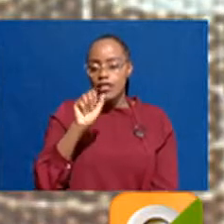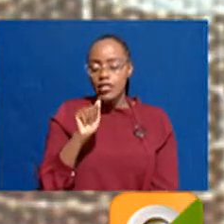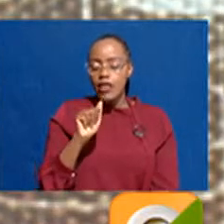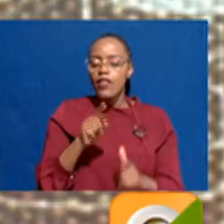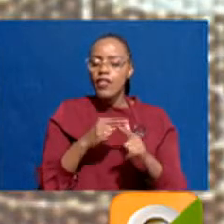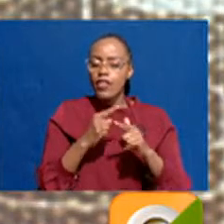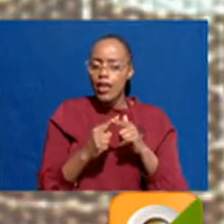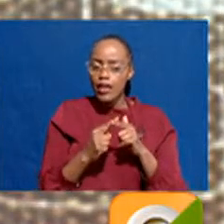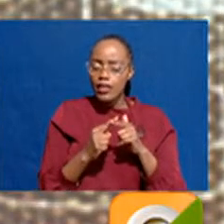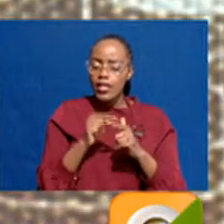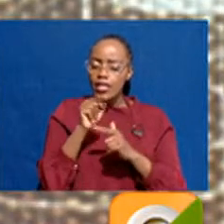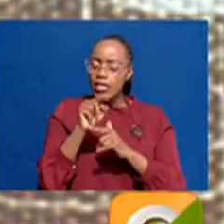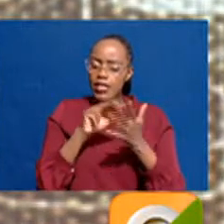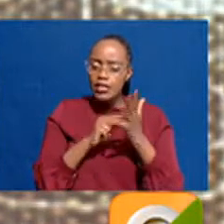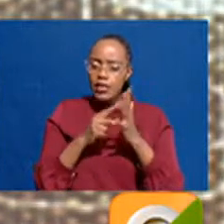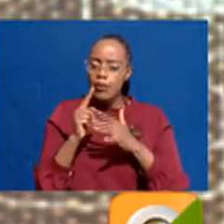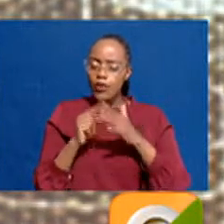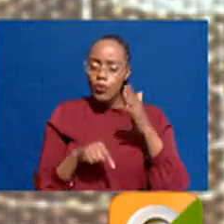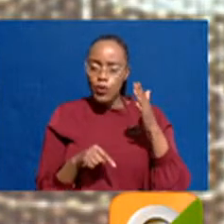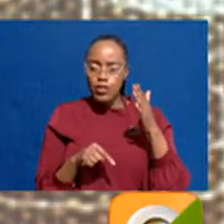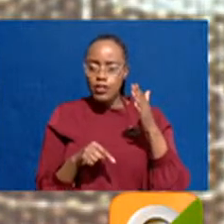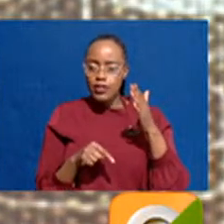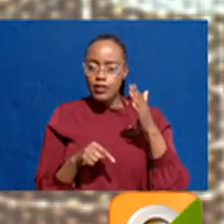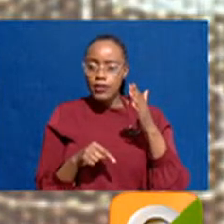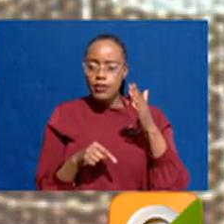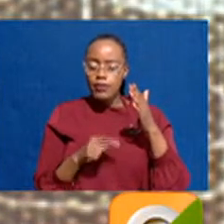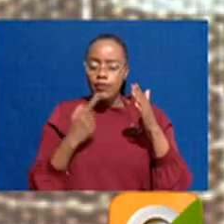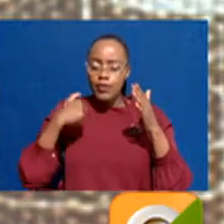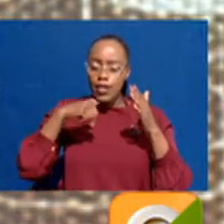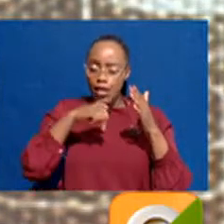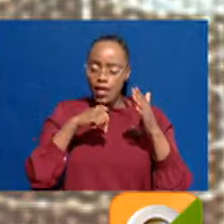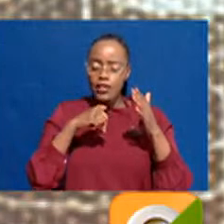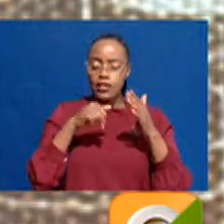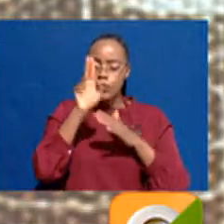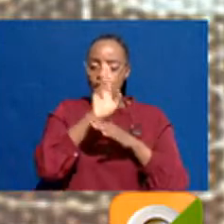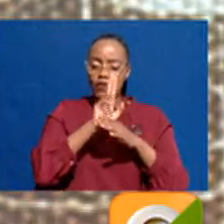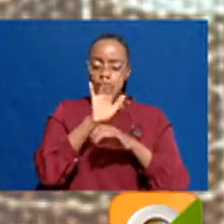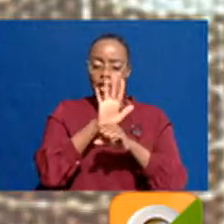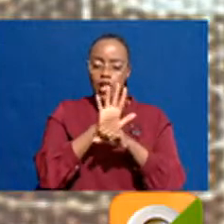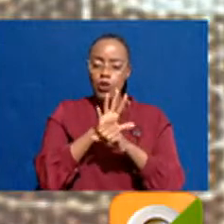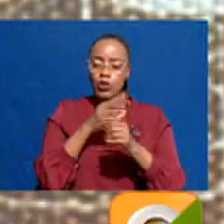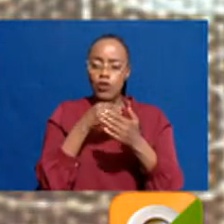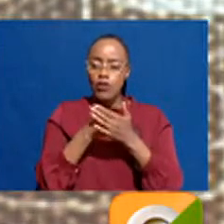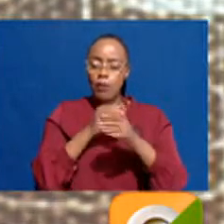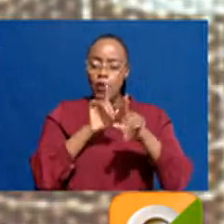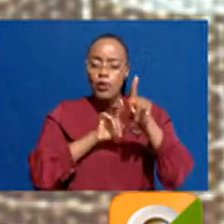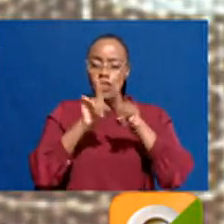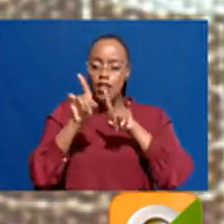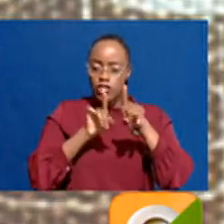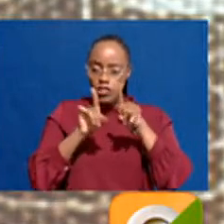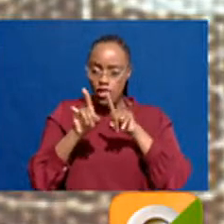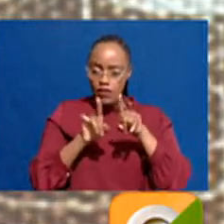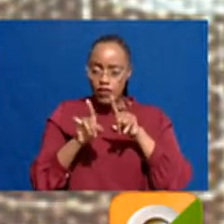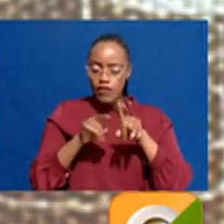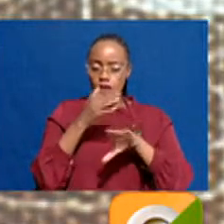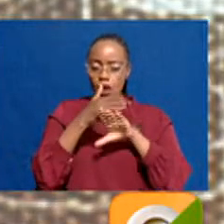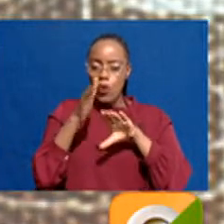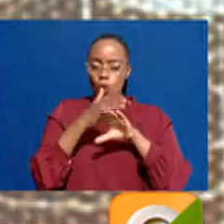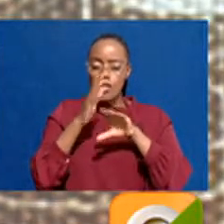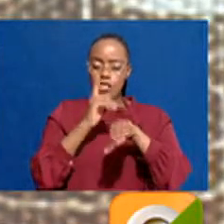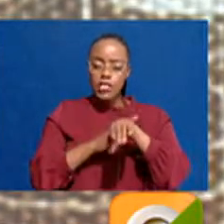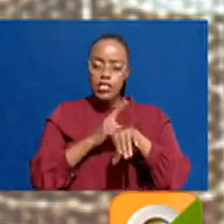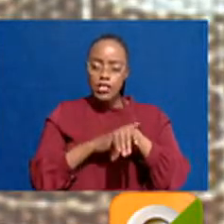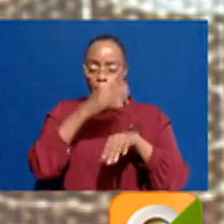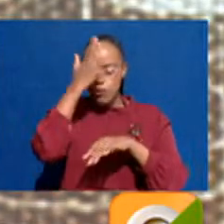Now, what that means is that we spend a lot of money on travel, wasting time,